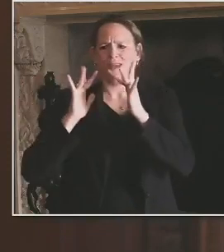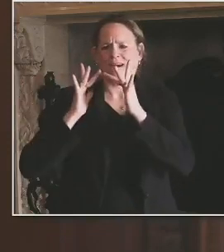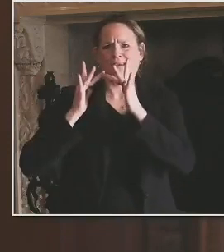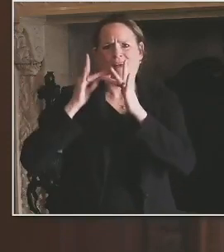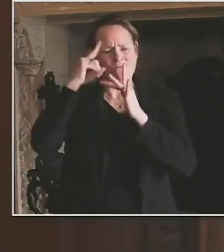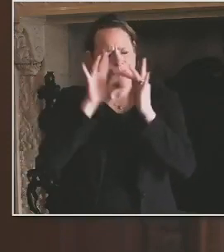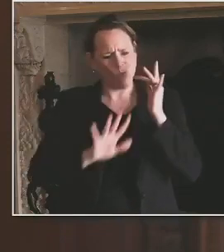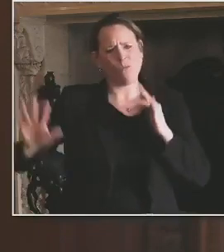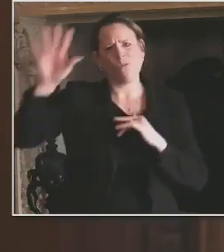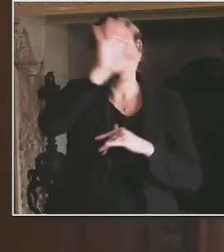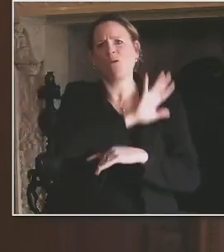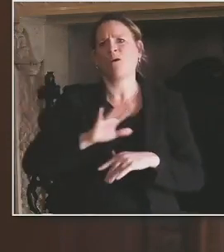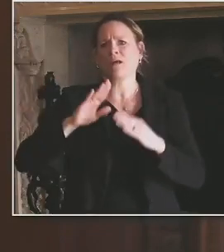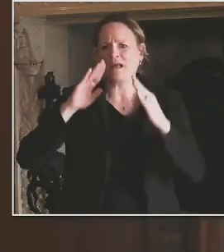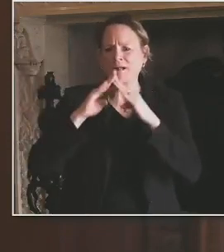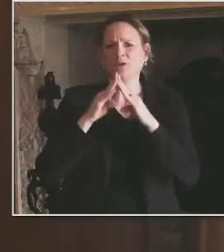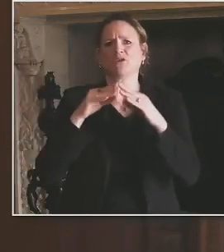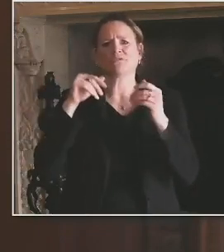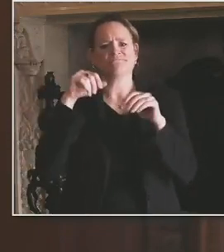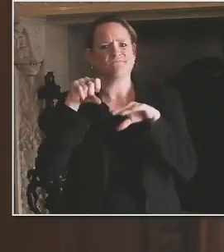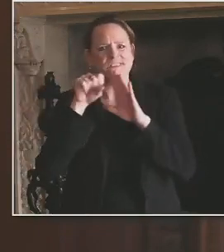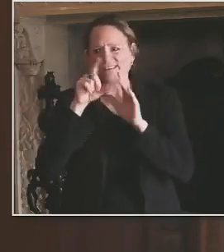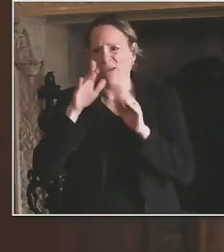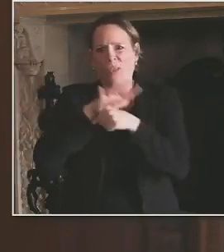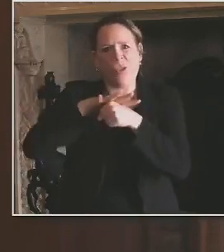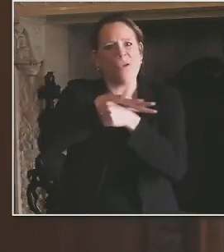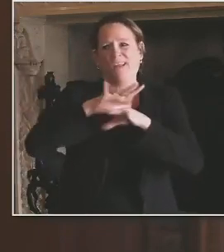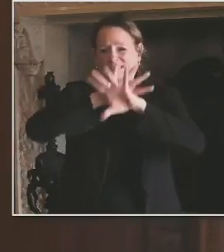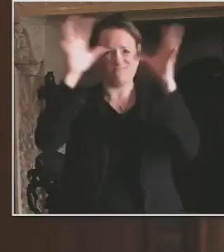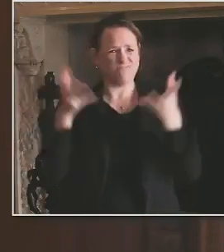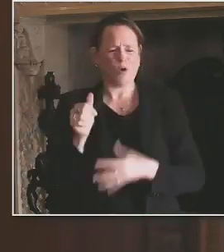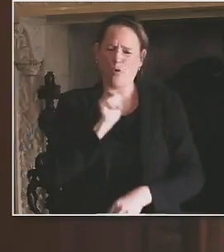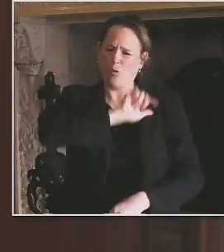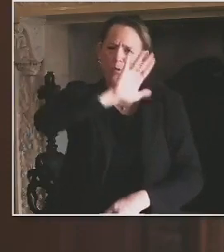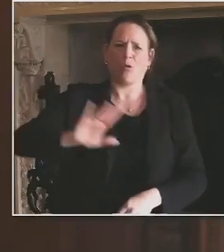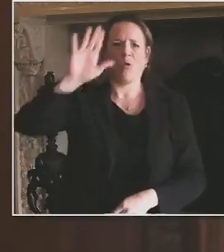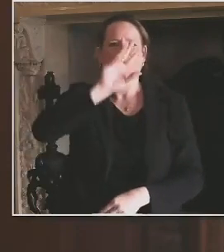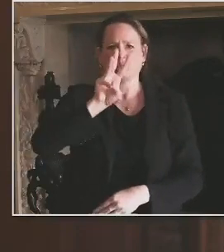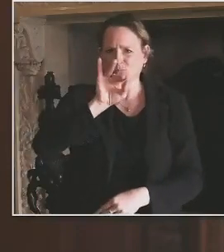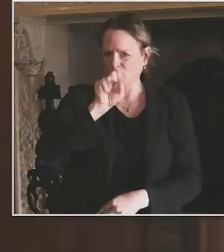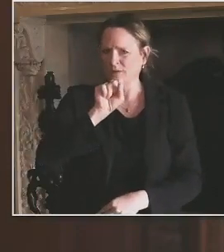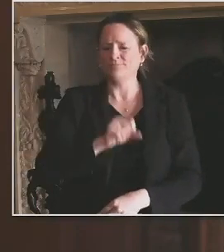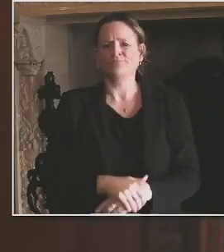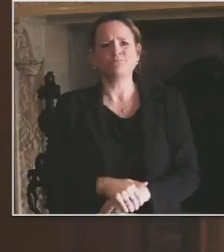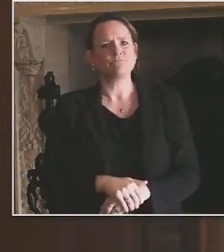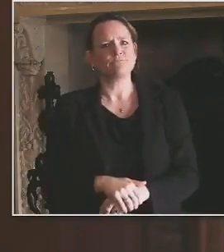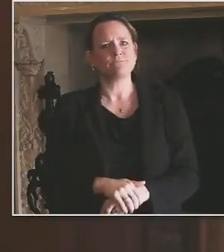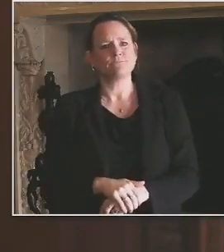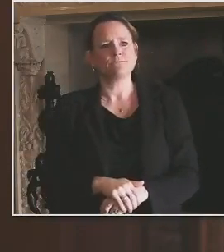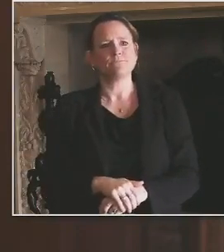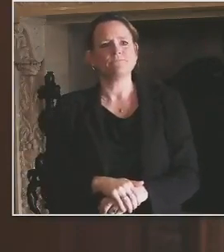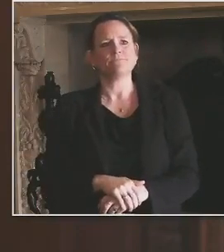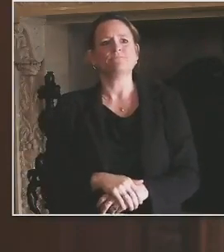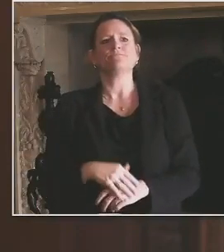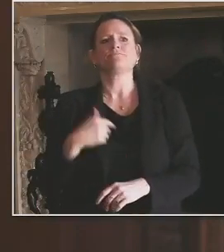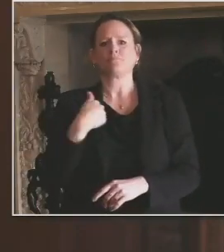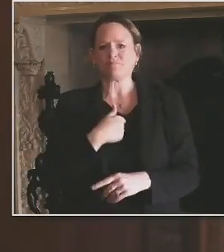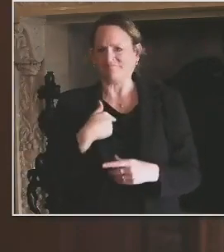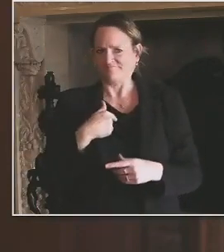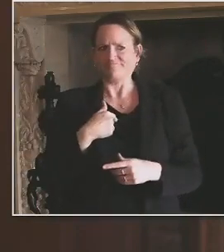that in our last budget, we are able to make the largest state investment in broadband to expand our